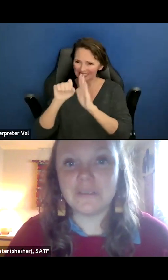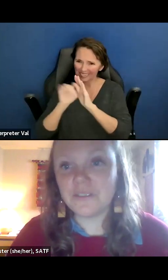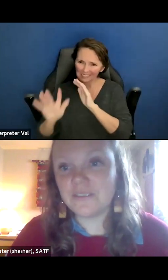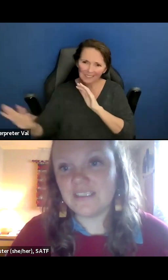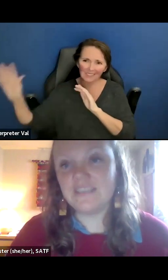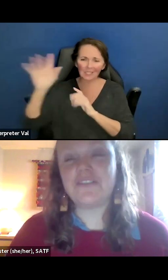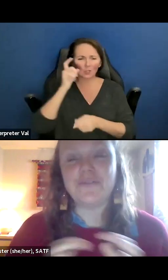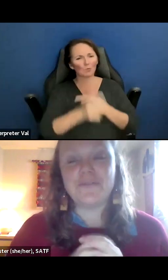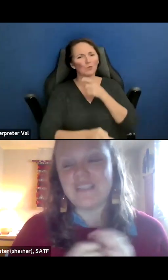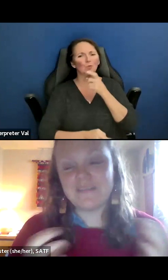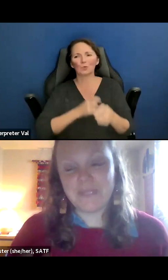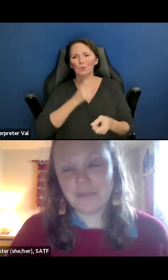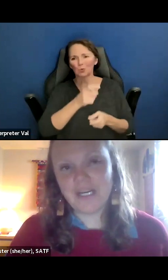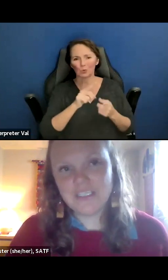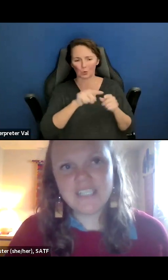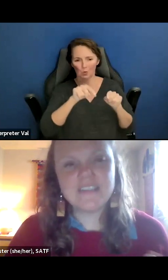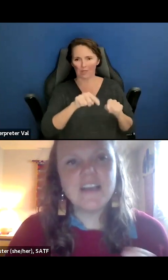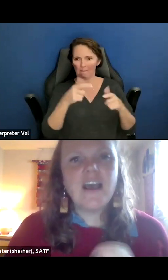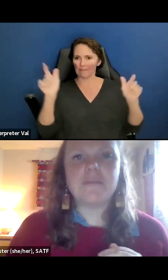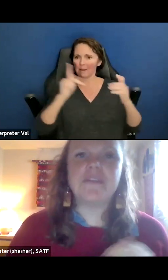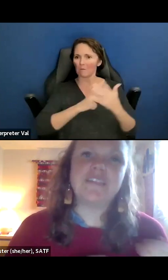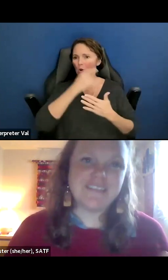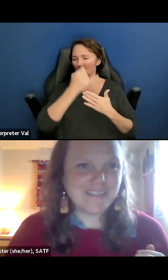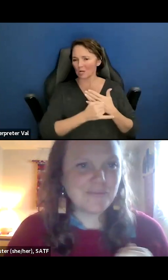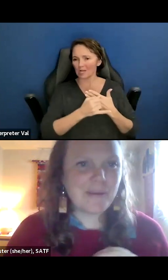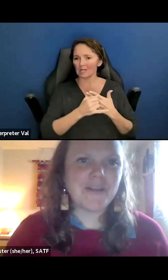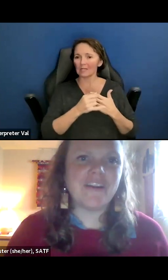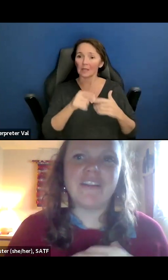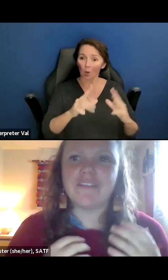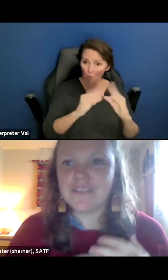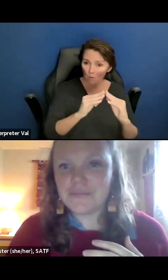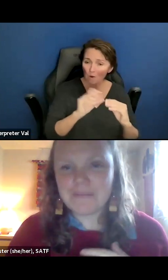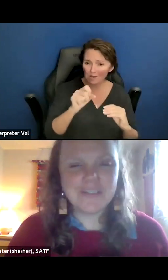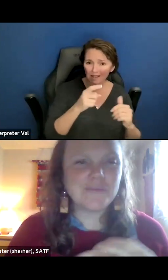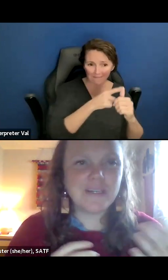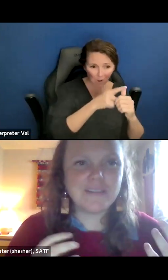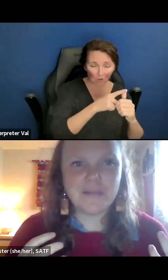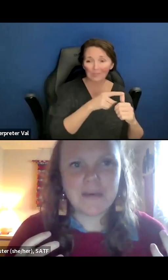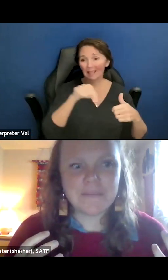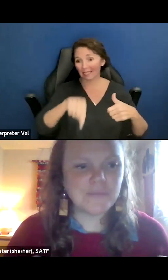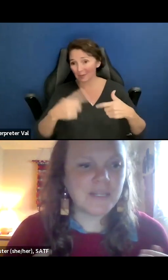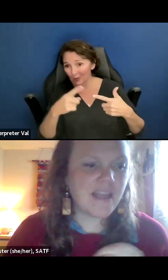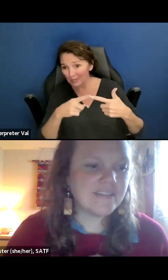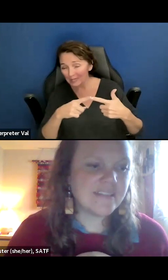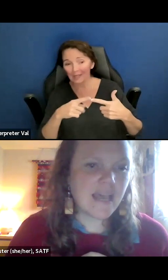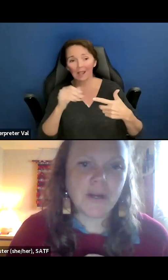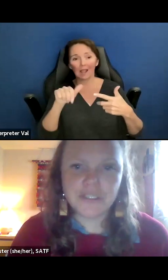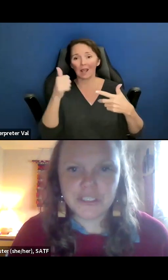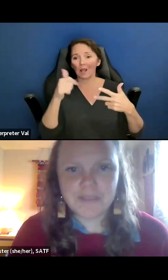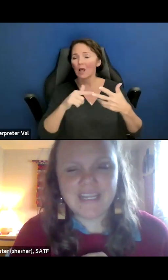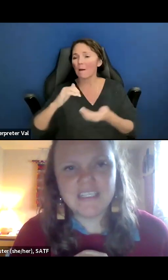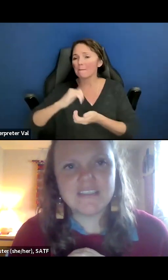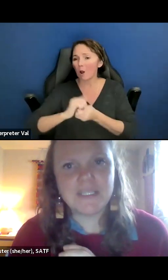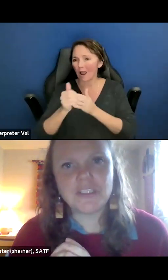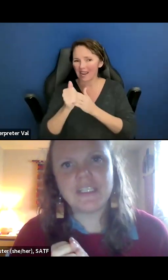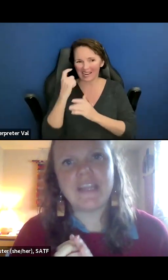really contributed to this bigger project, not just this webinar, the first webinar as well as that